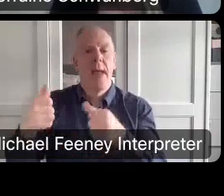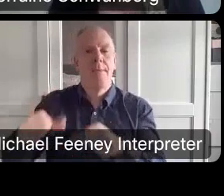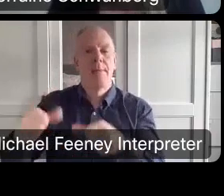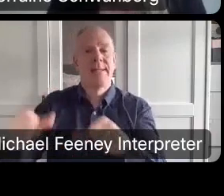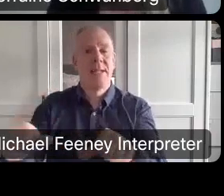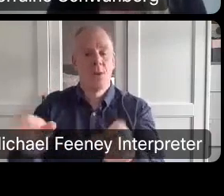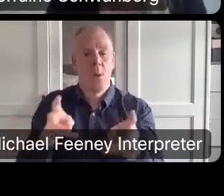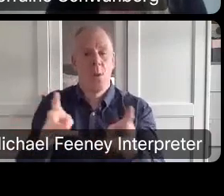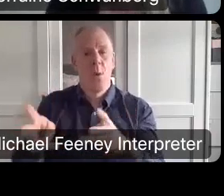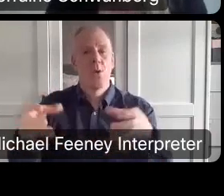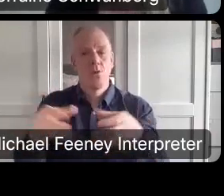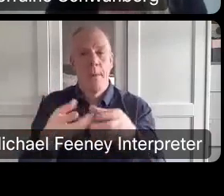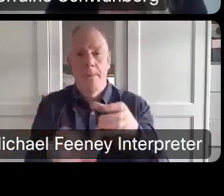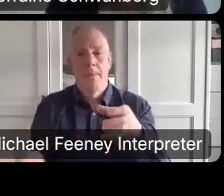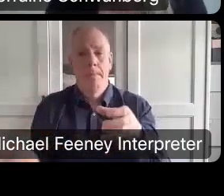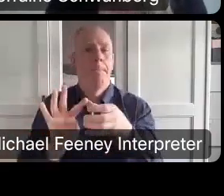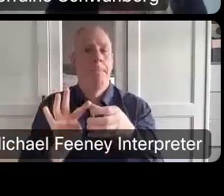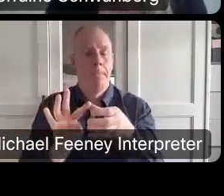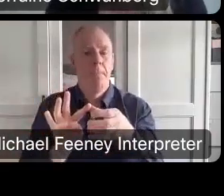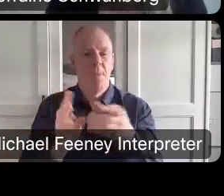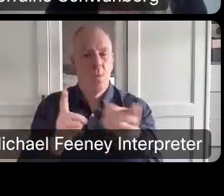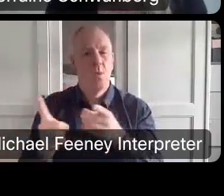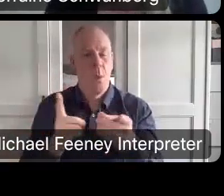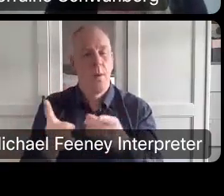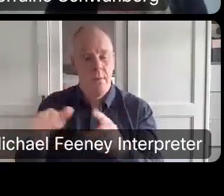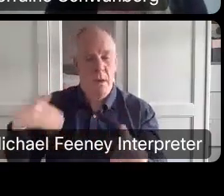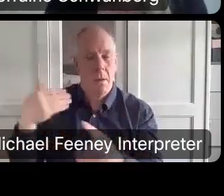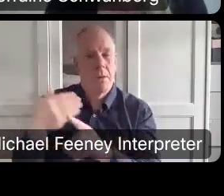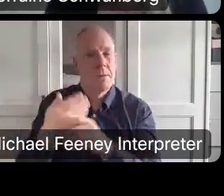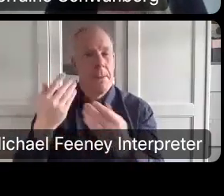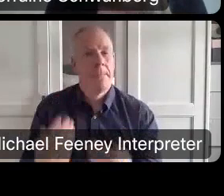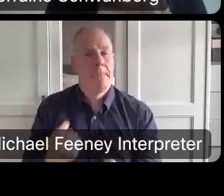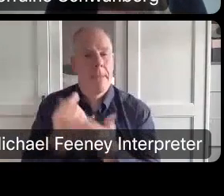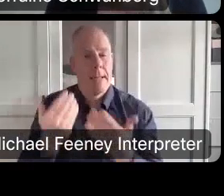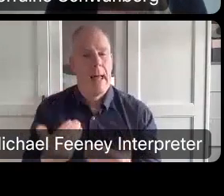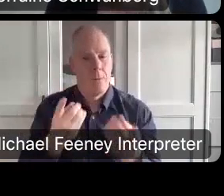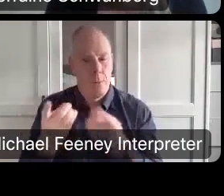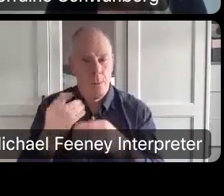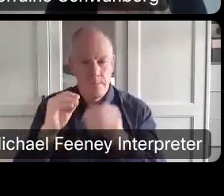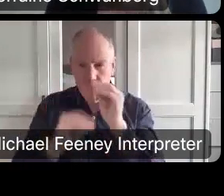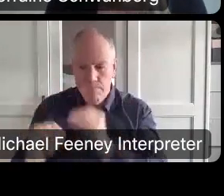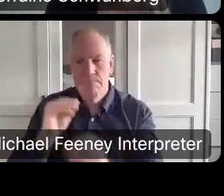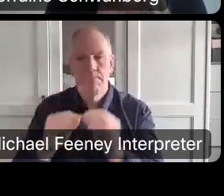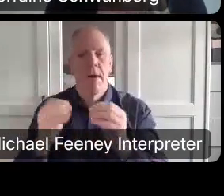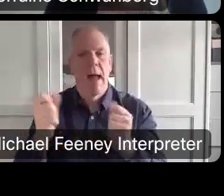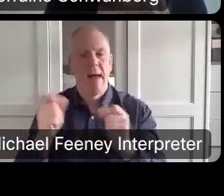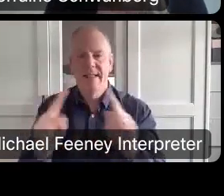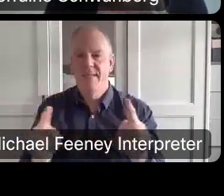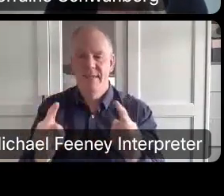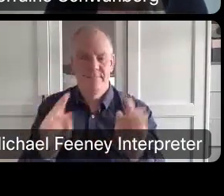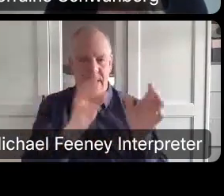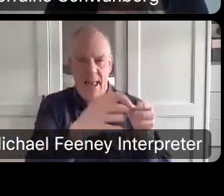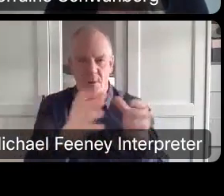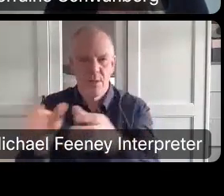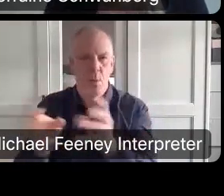been working on this for some time, I suppose. We're looking at a number of different areas. In